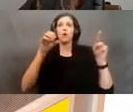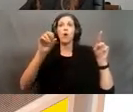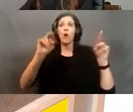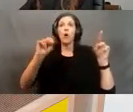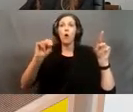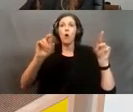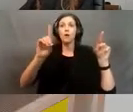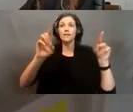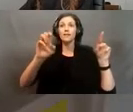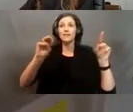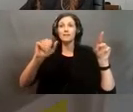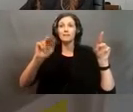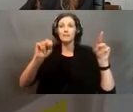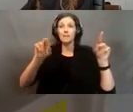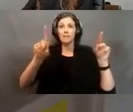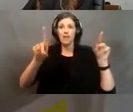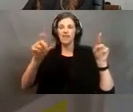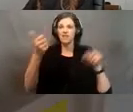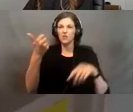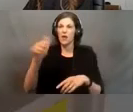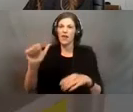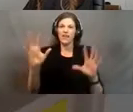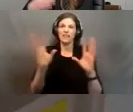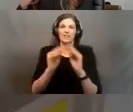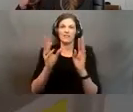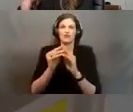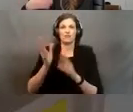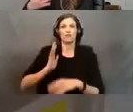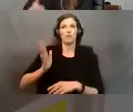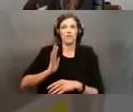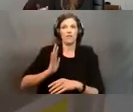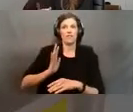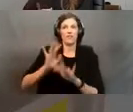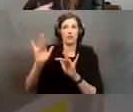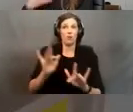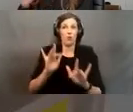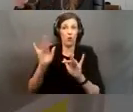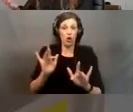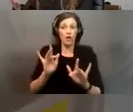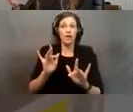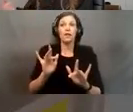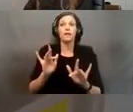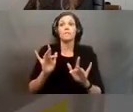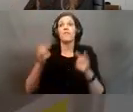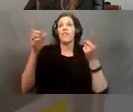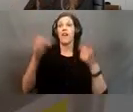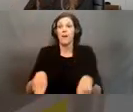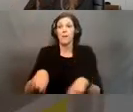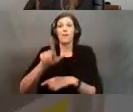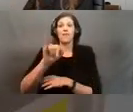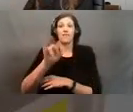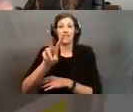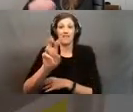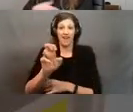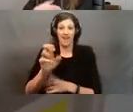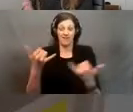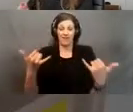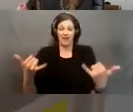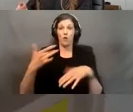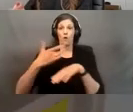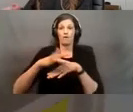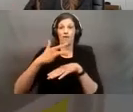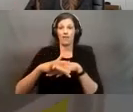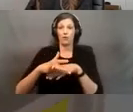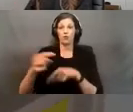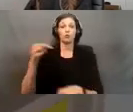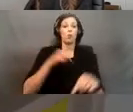So any sessions that have been recorded that took place live and are now available for you to go back